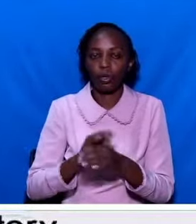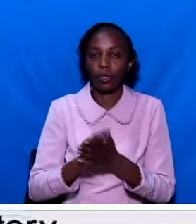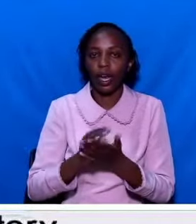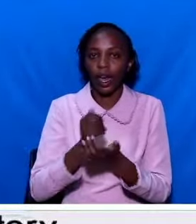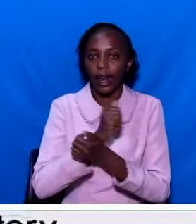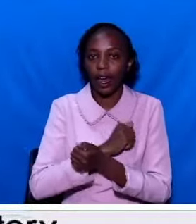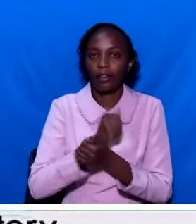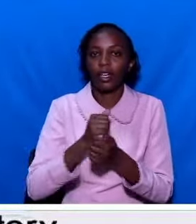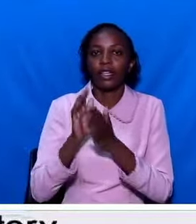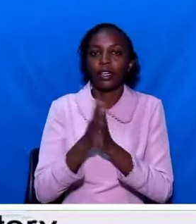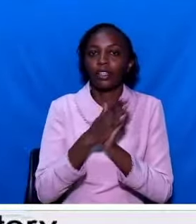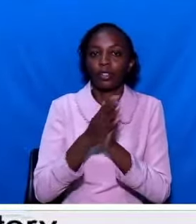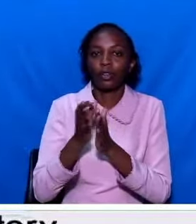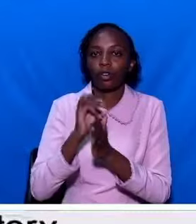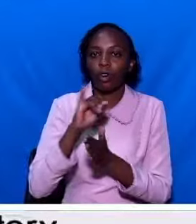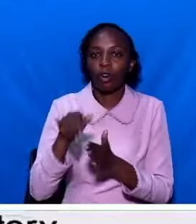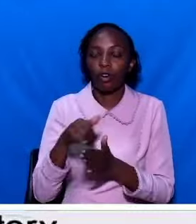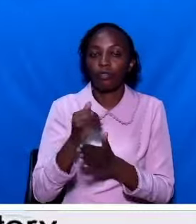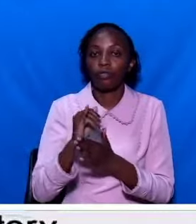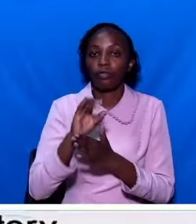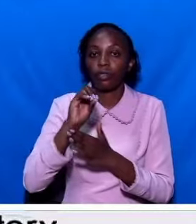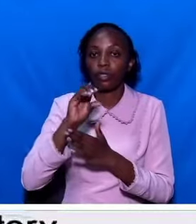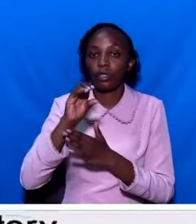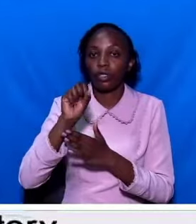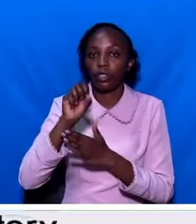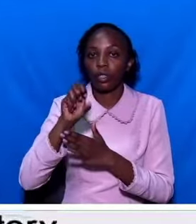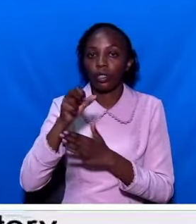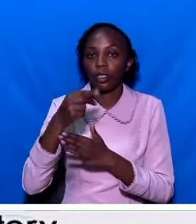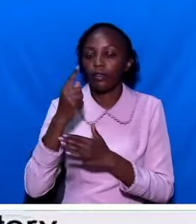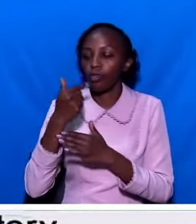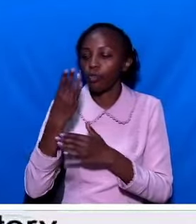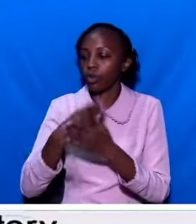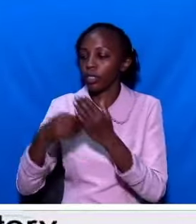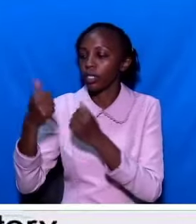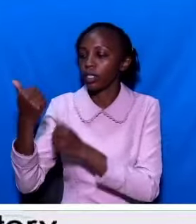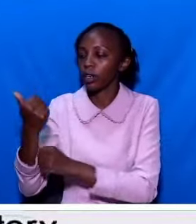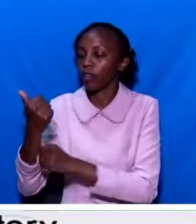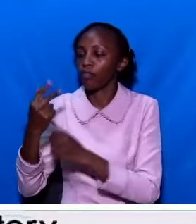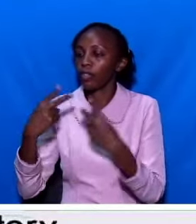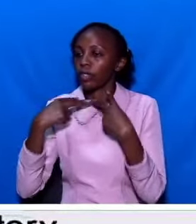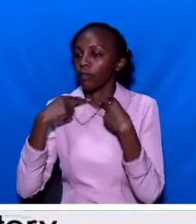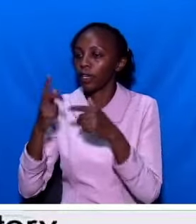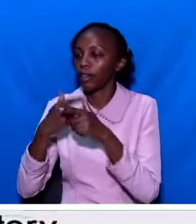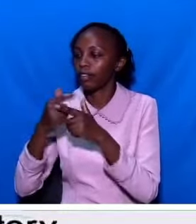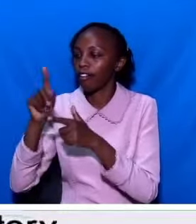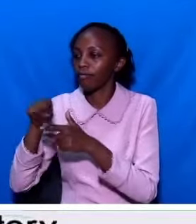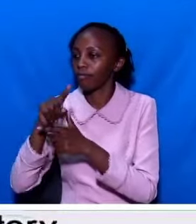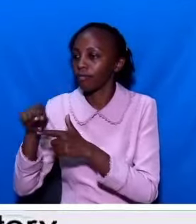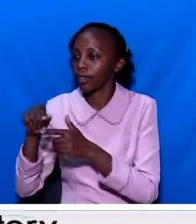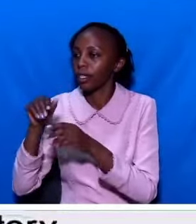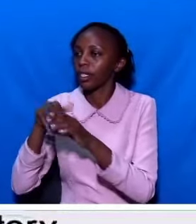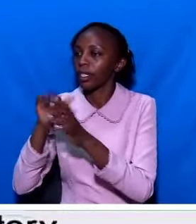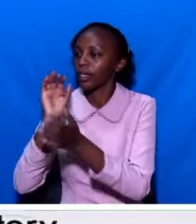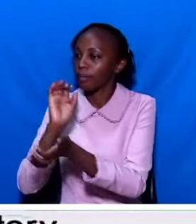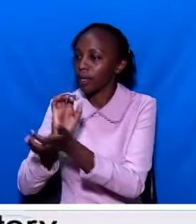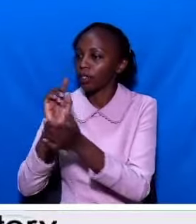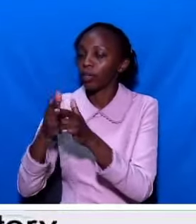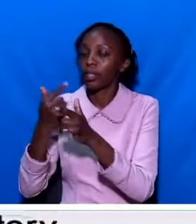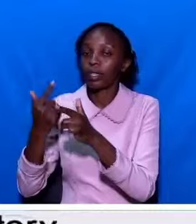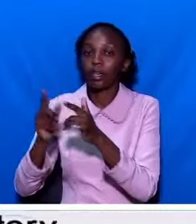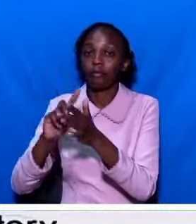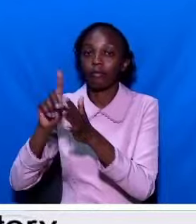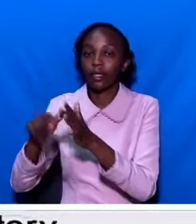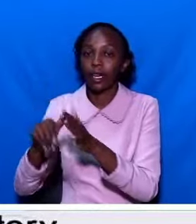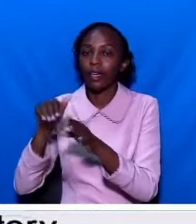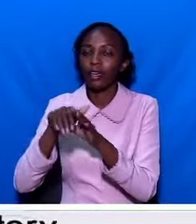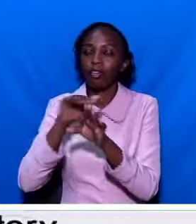book of Genesis. Sold into slavery by his brothers, wrongly accused, imprisoned, but yet amidst